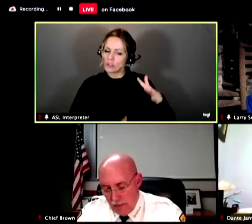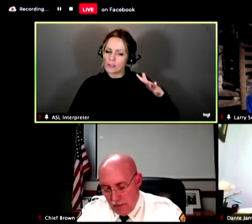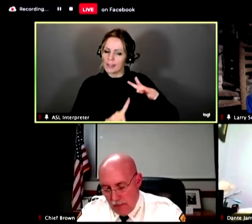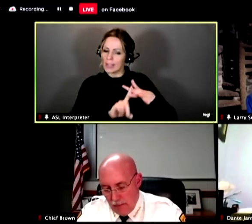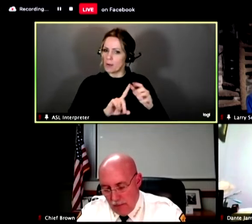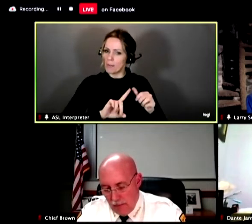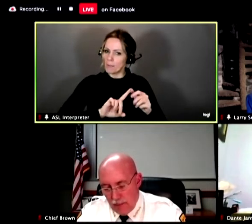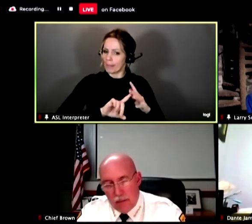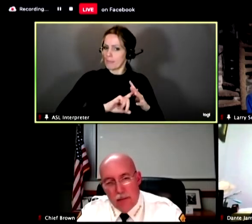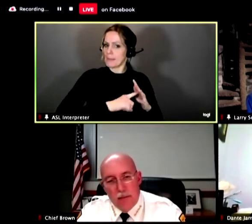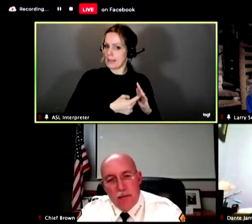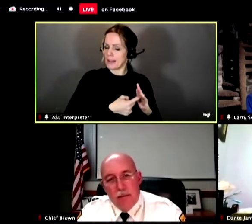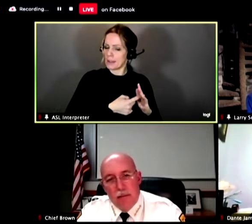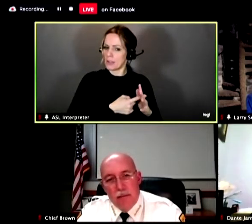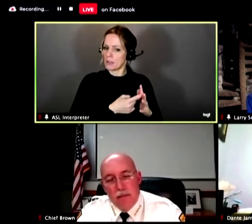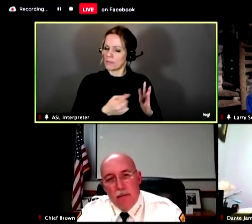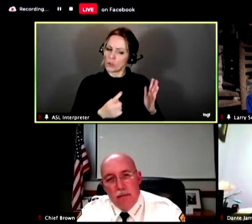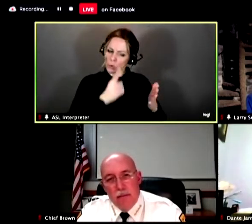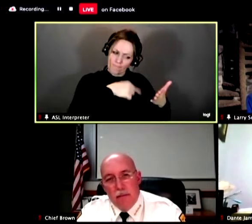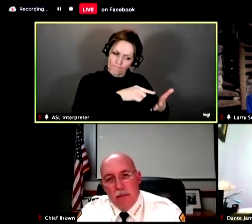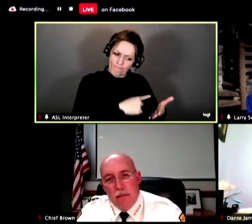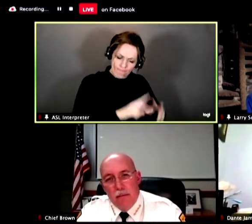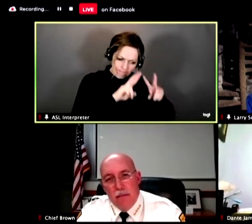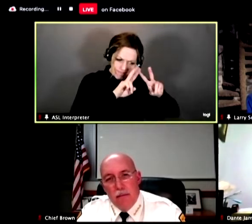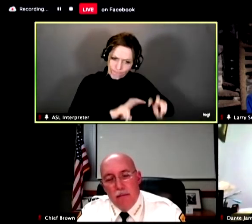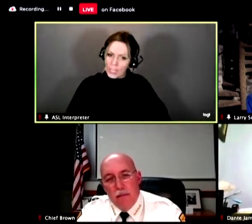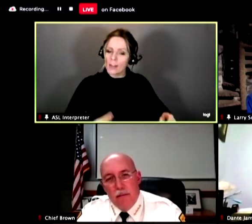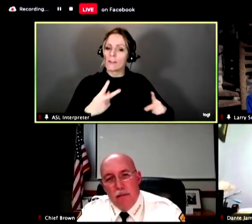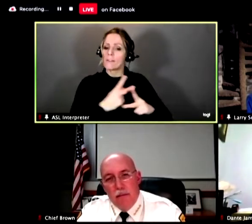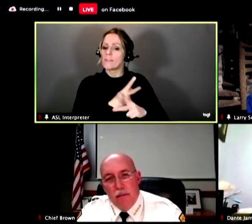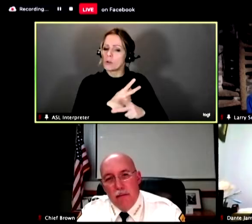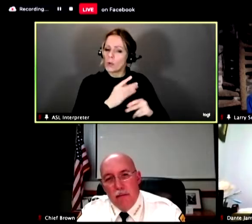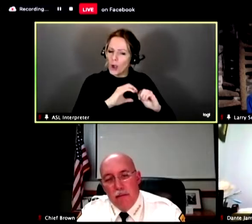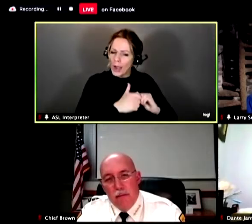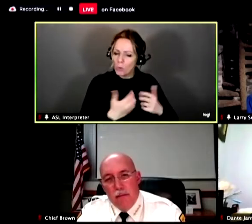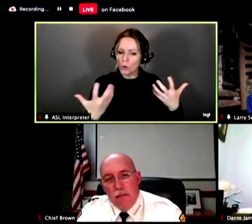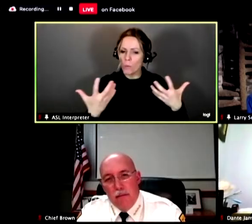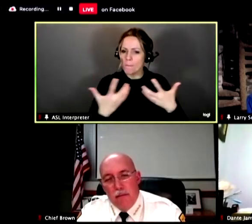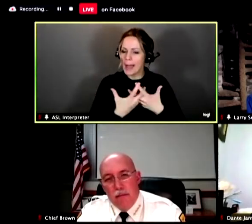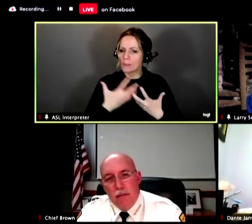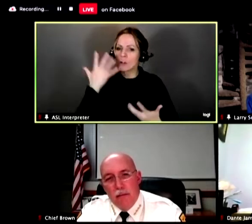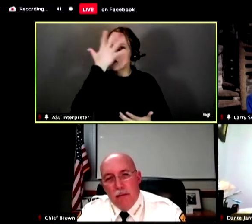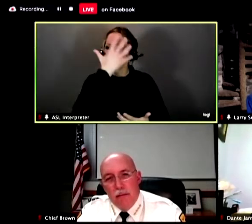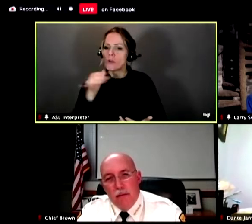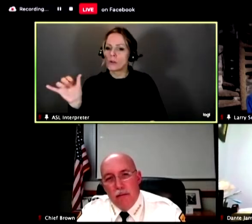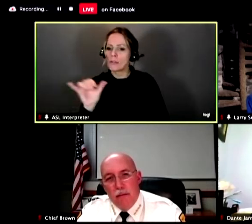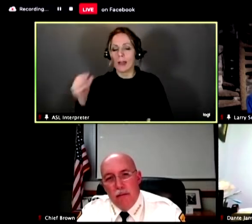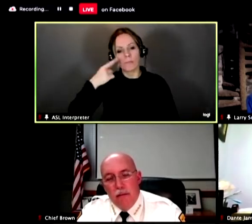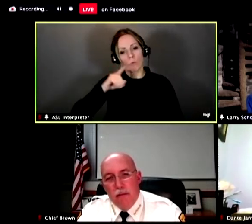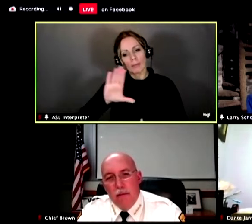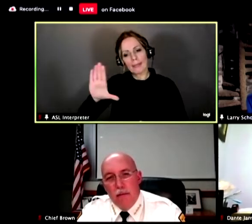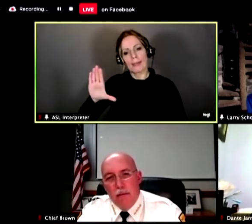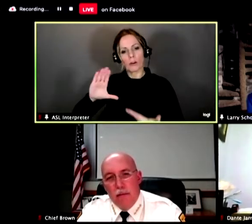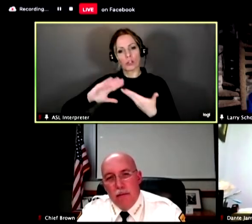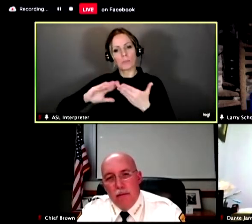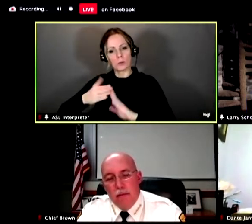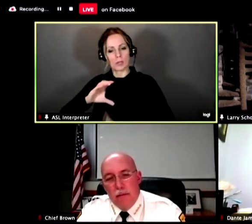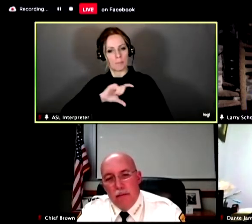figure out a way that we can get more people that look like the people in their communities policing their communities.